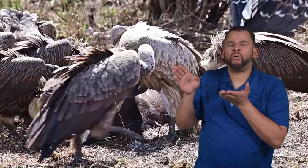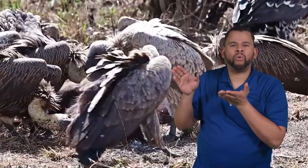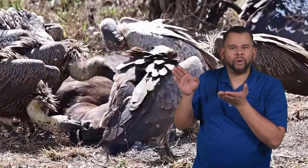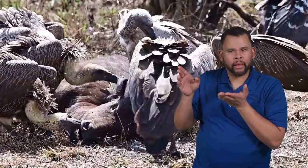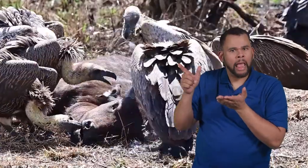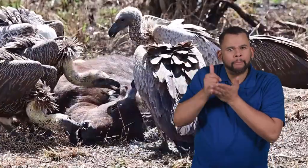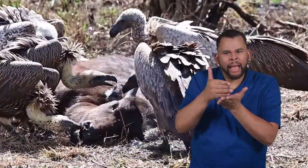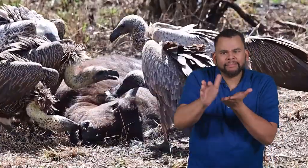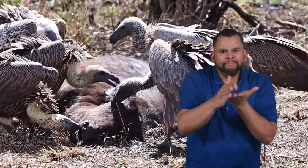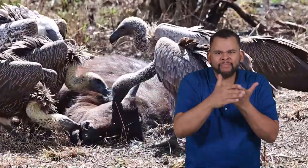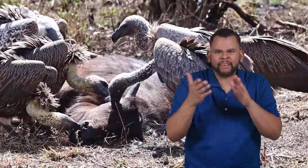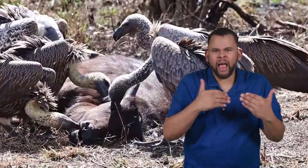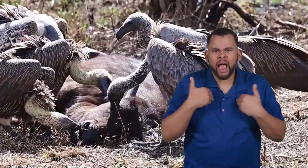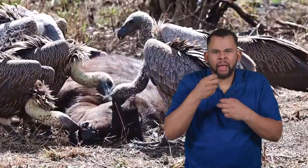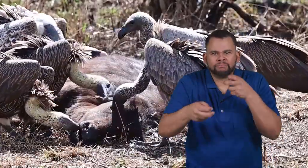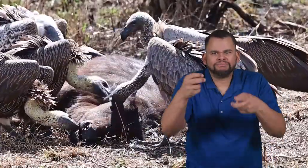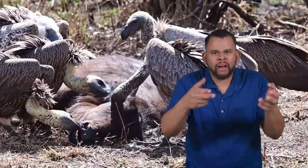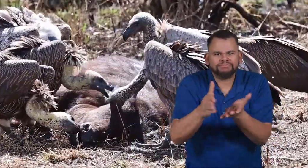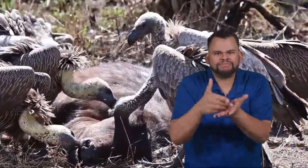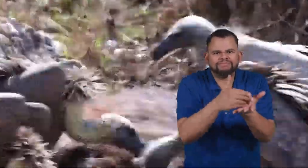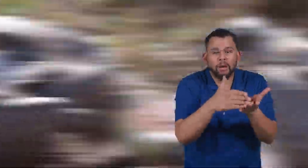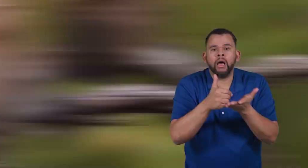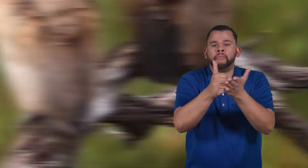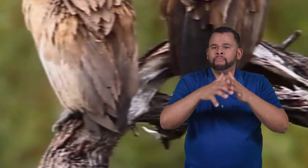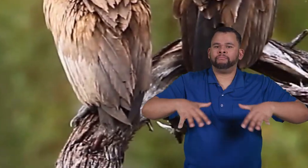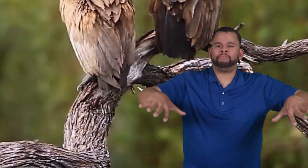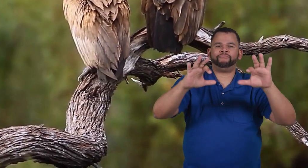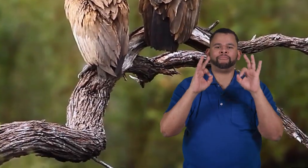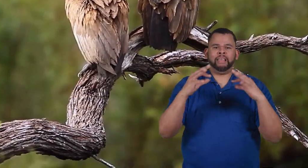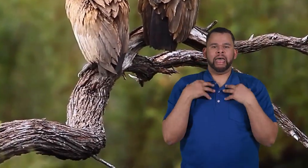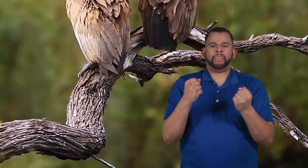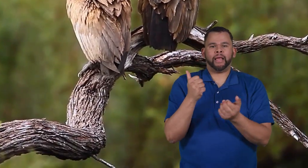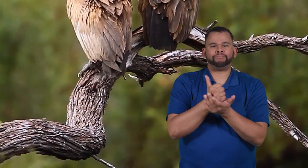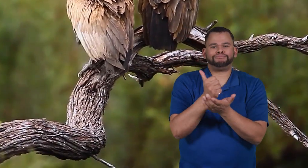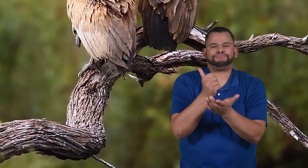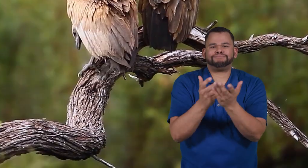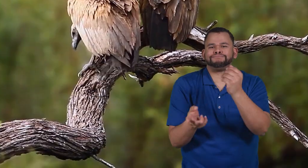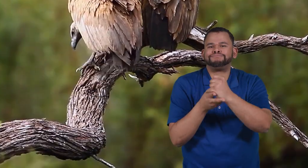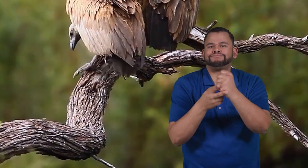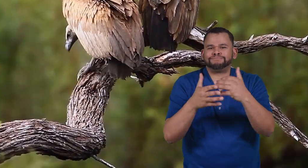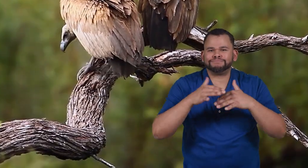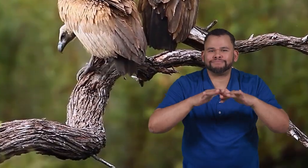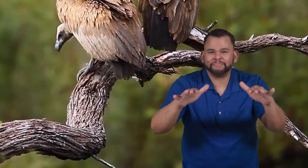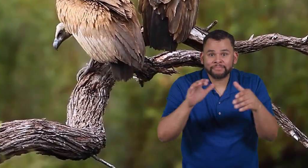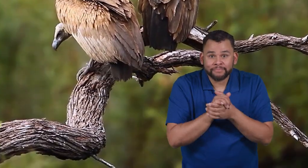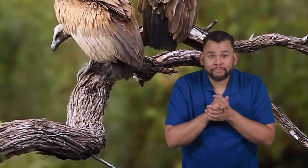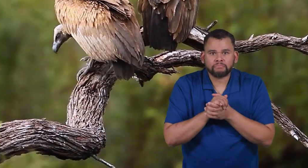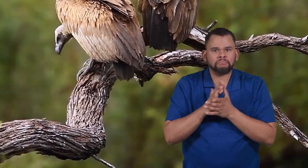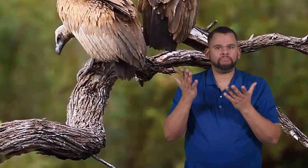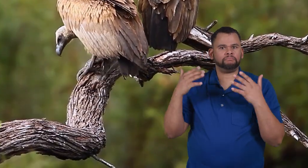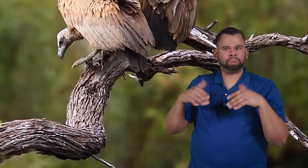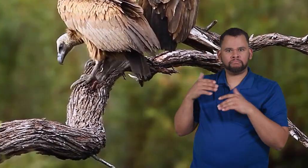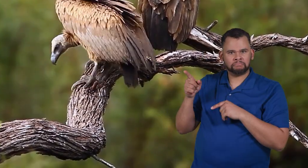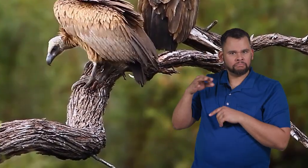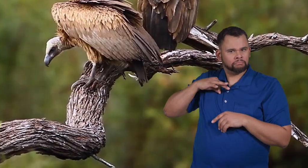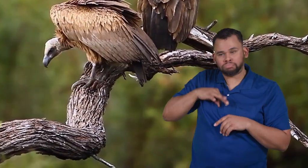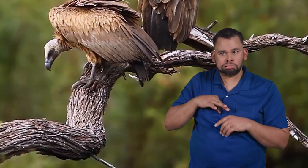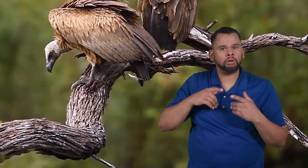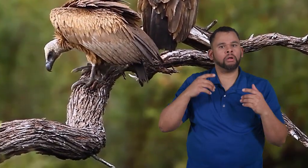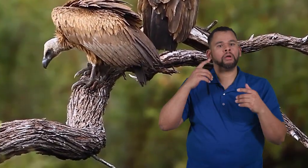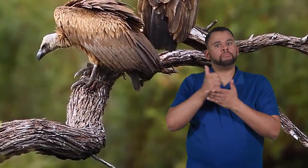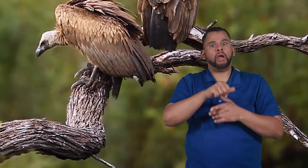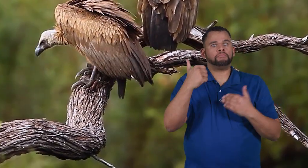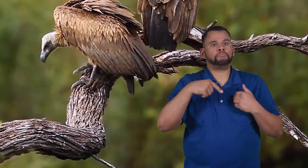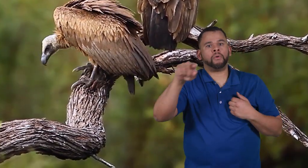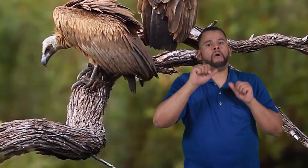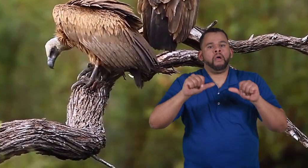they help maintain a healthy balance in the ecosystem. They ensure nothing goes to waste, and their work benefits all the